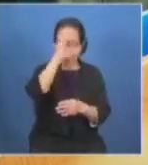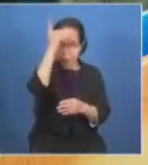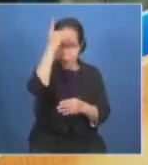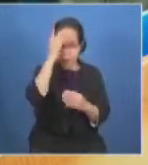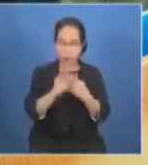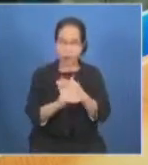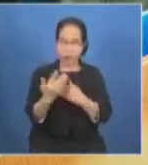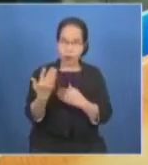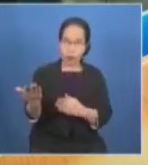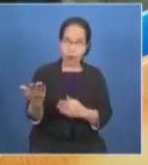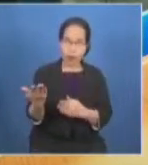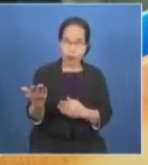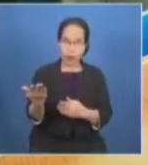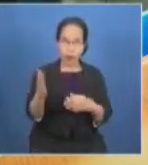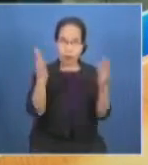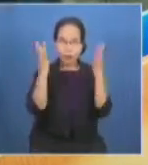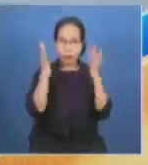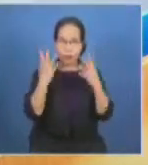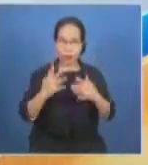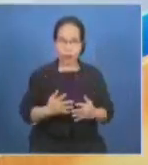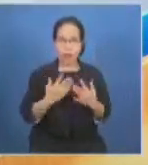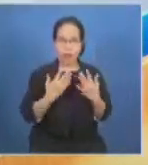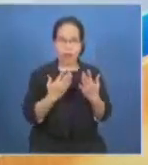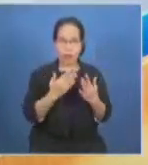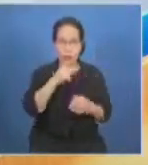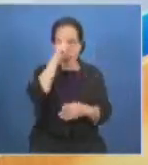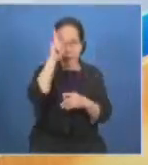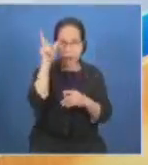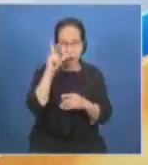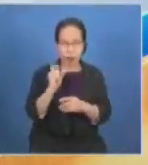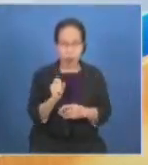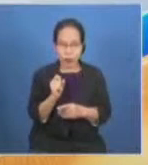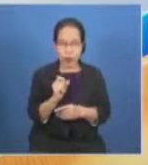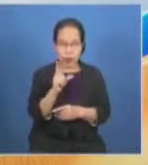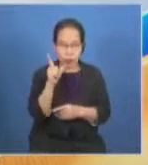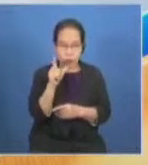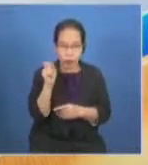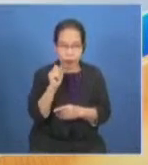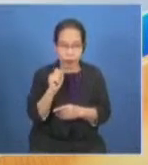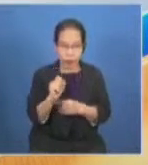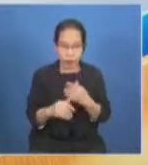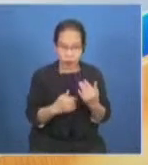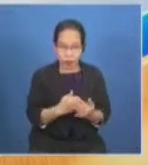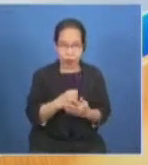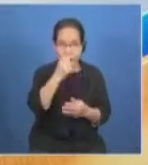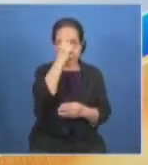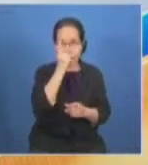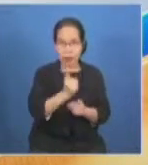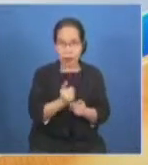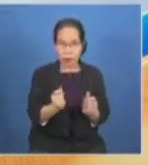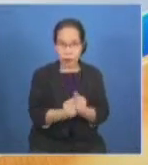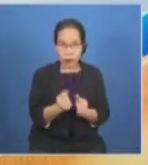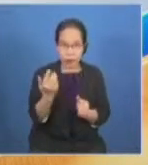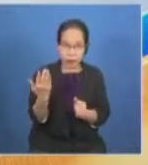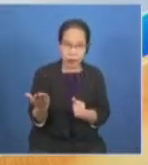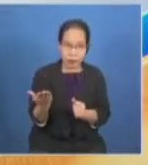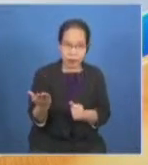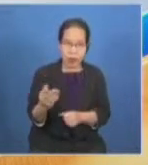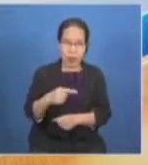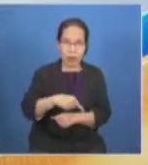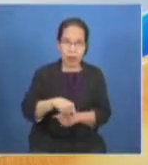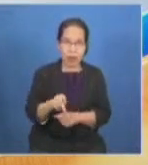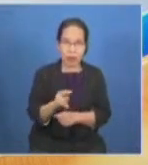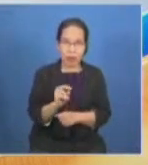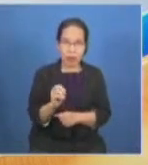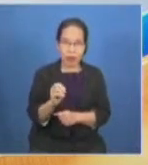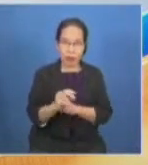are thanking God exceedingly, Kuya. Back to you. Thank you so much, Brother Luis, and to all the brethren